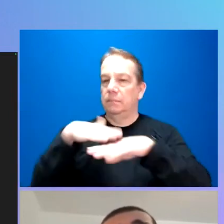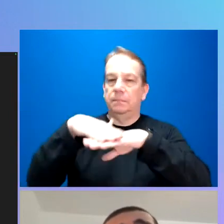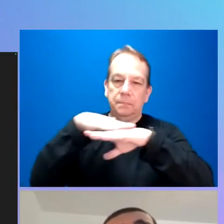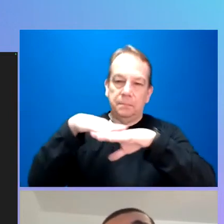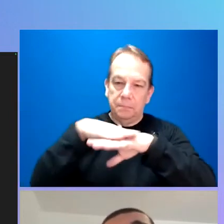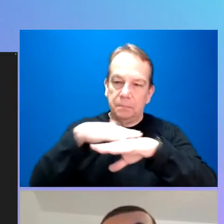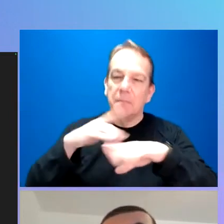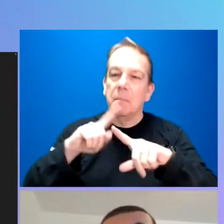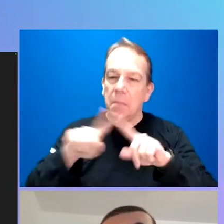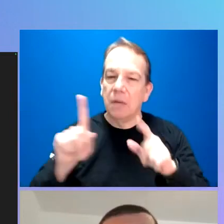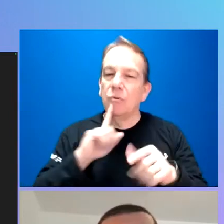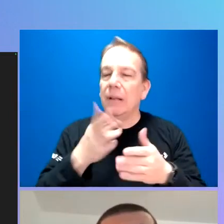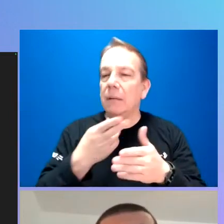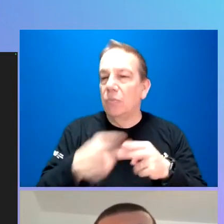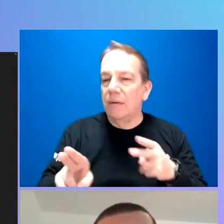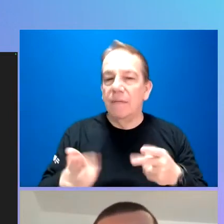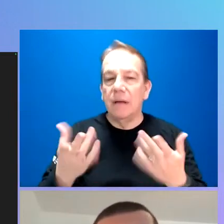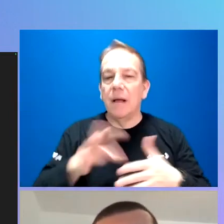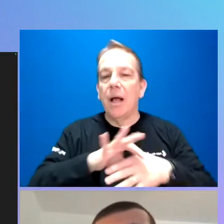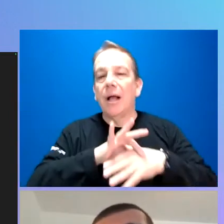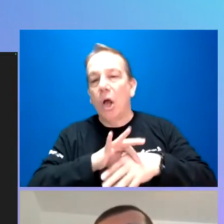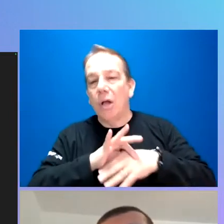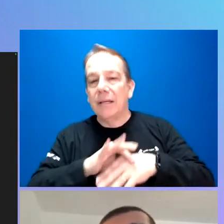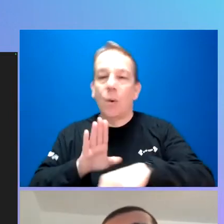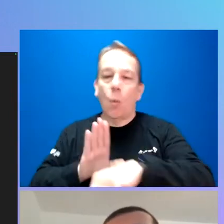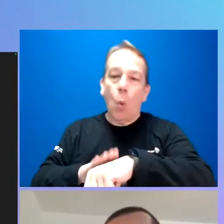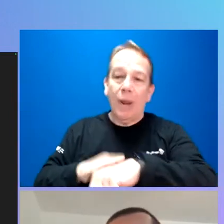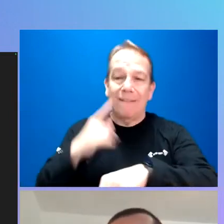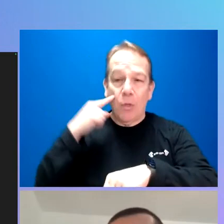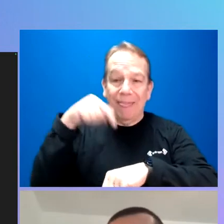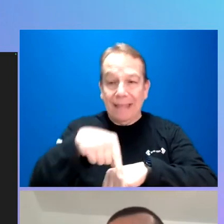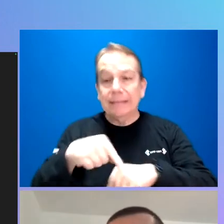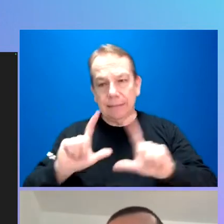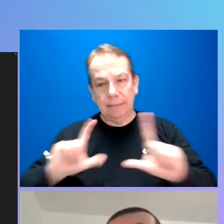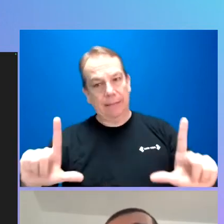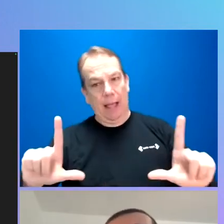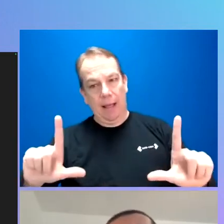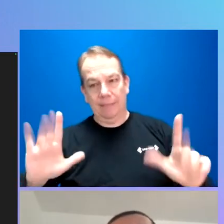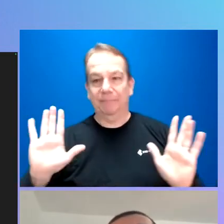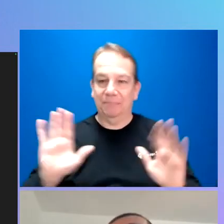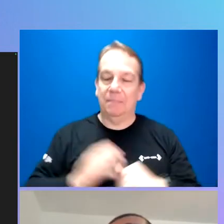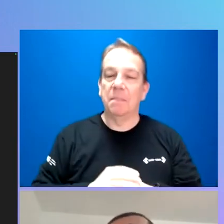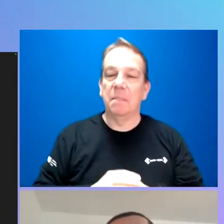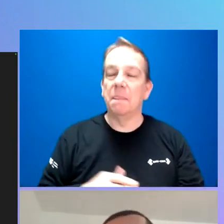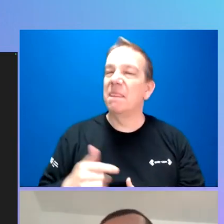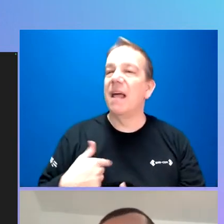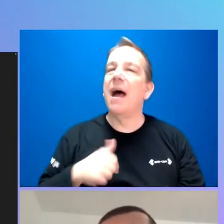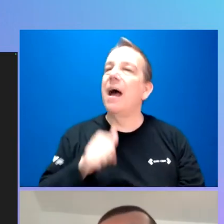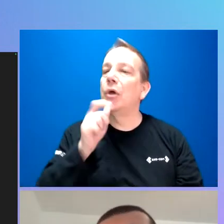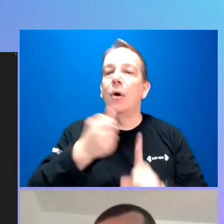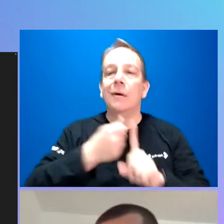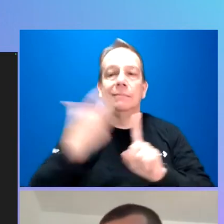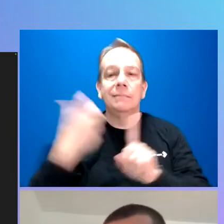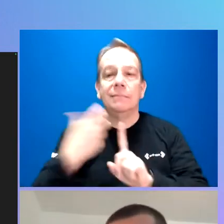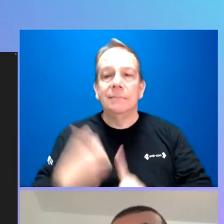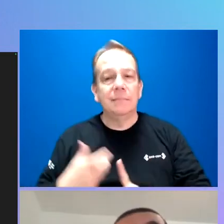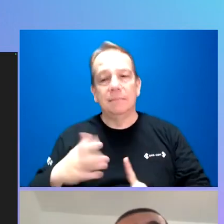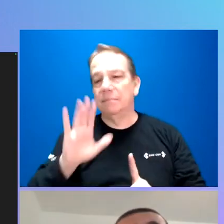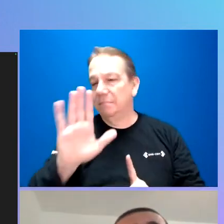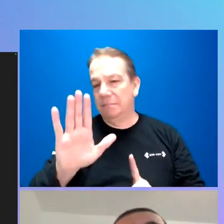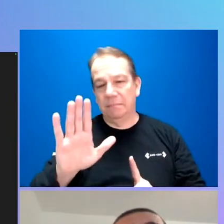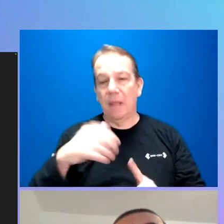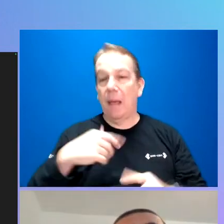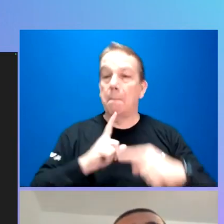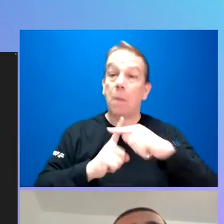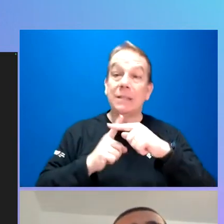So in a way, there should be a content warning for this content warning. But I will say that I don't talk about any of these things in a favorable